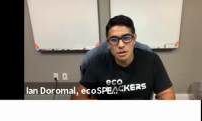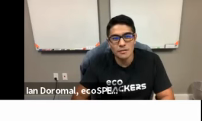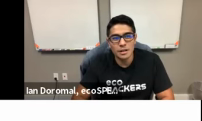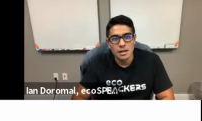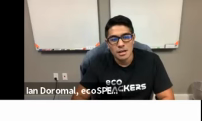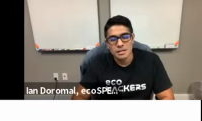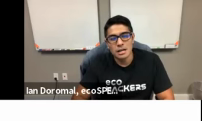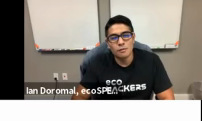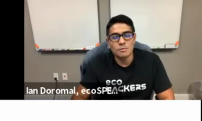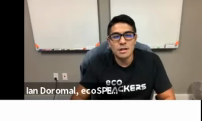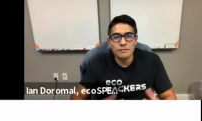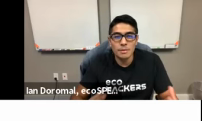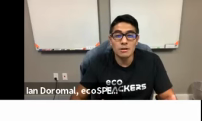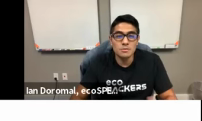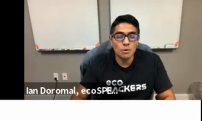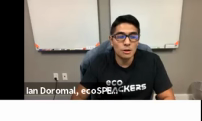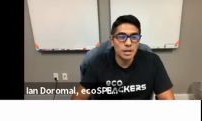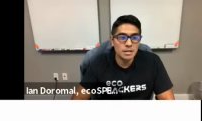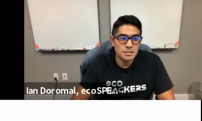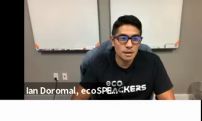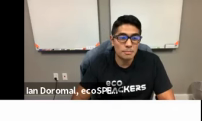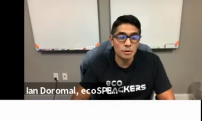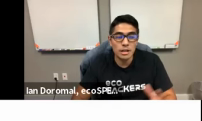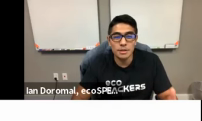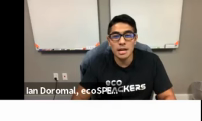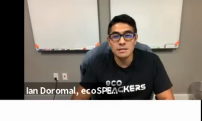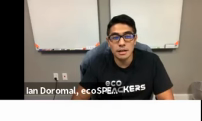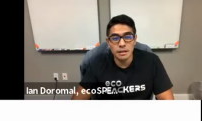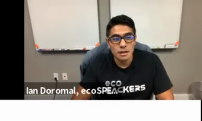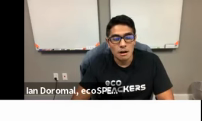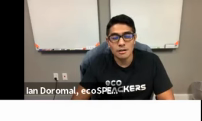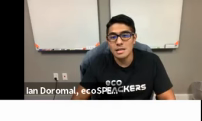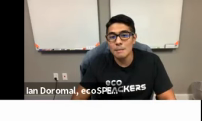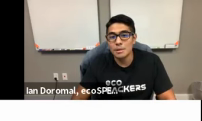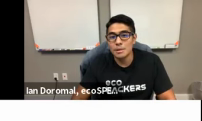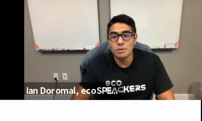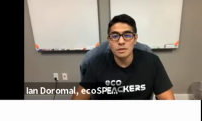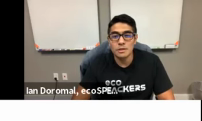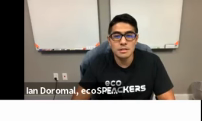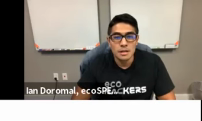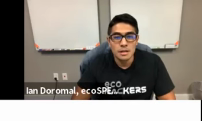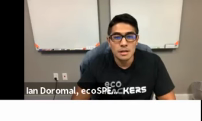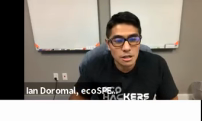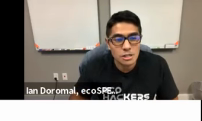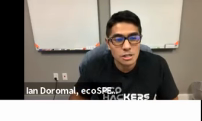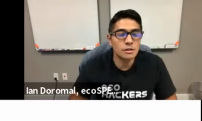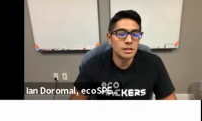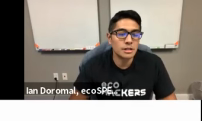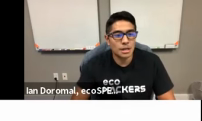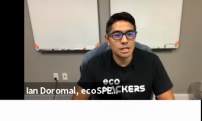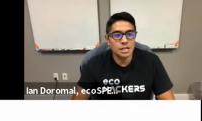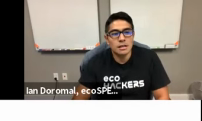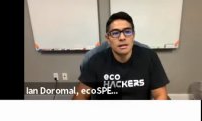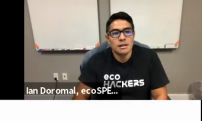problem we're solving is 94% of America's waterways per EPA study are contaminated with these